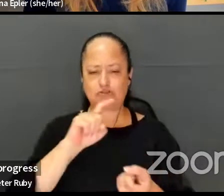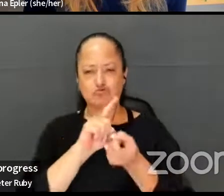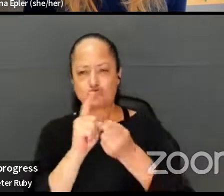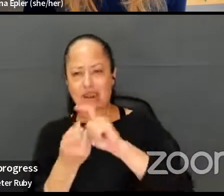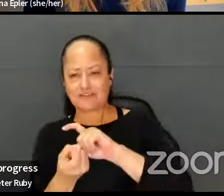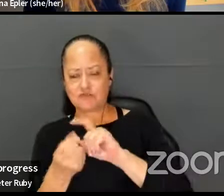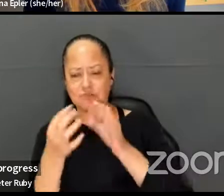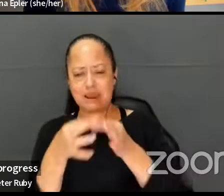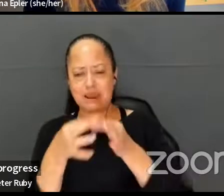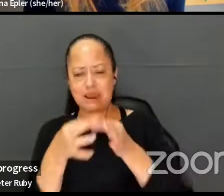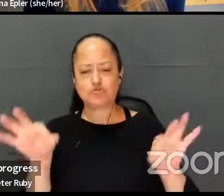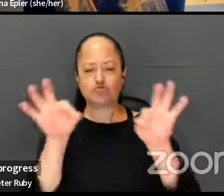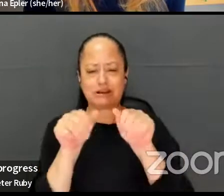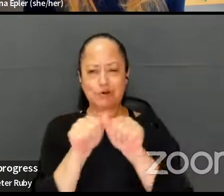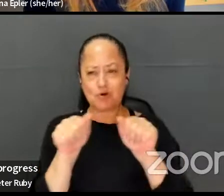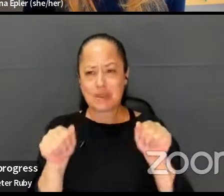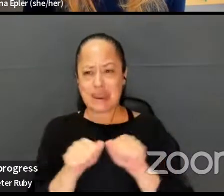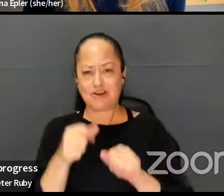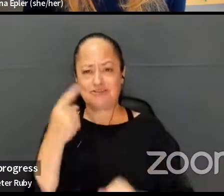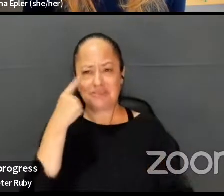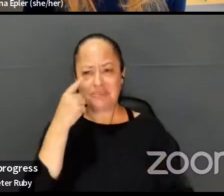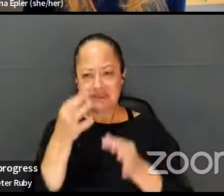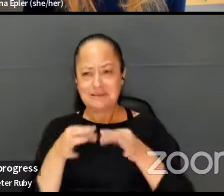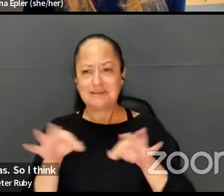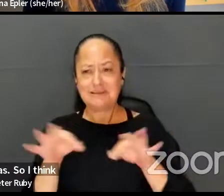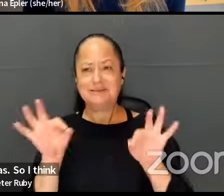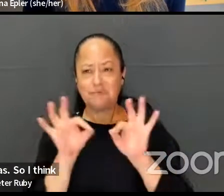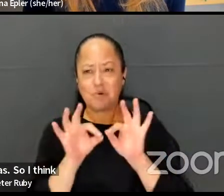areas. And so I think that it's important that